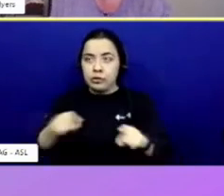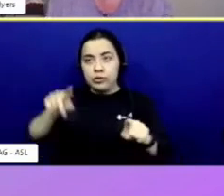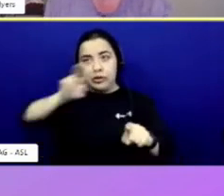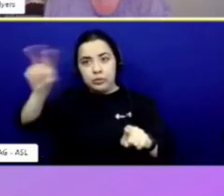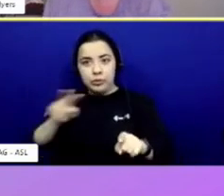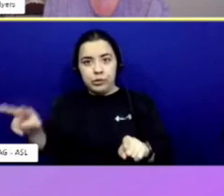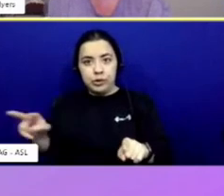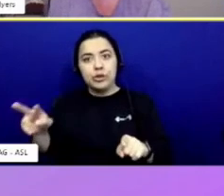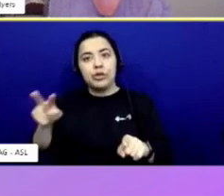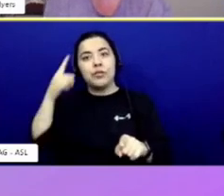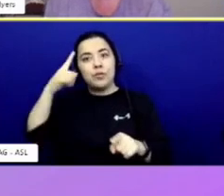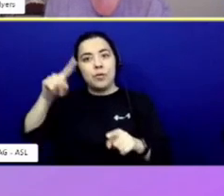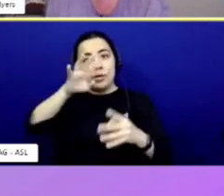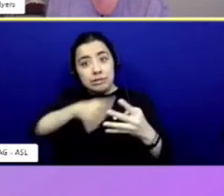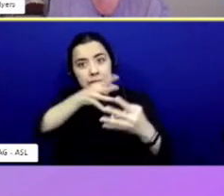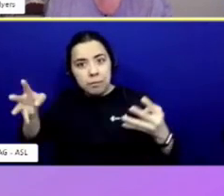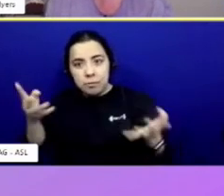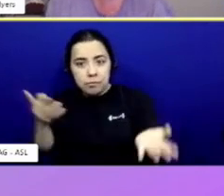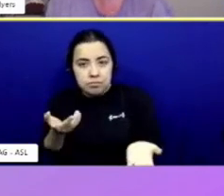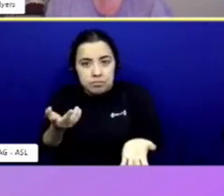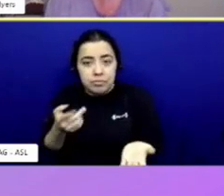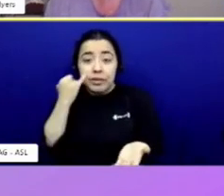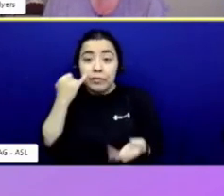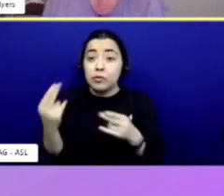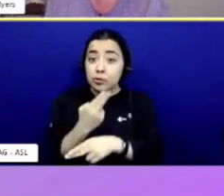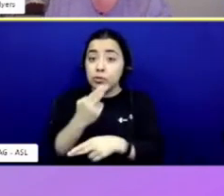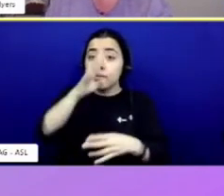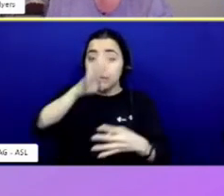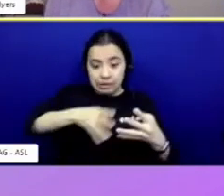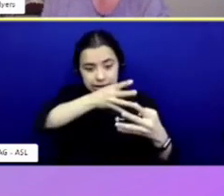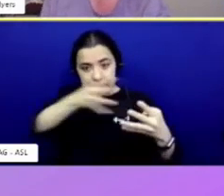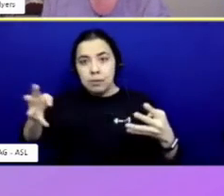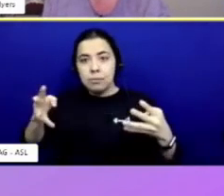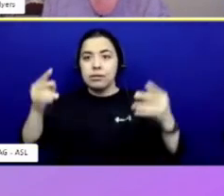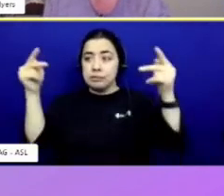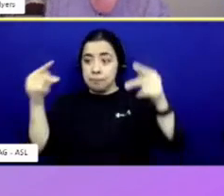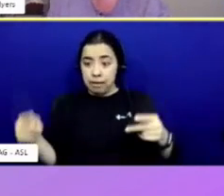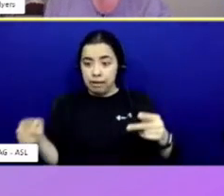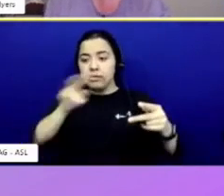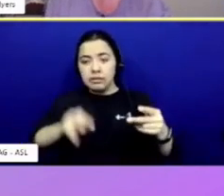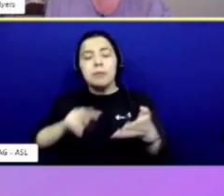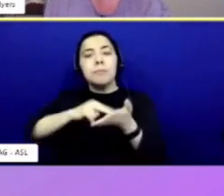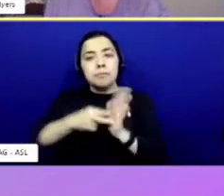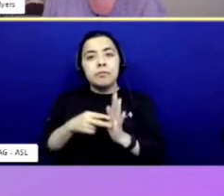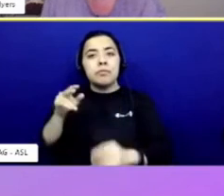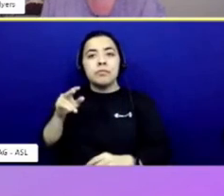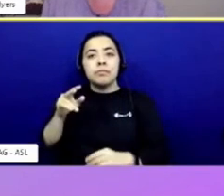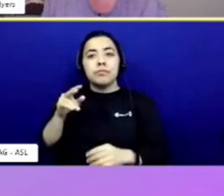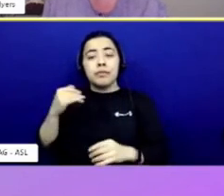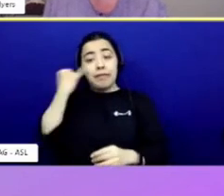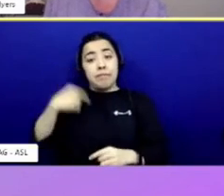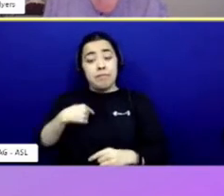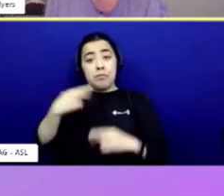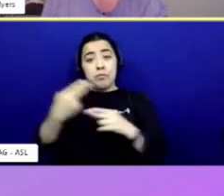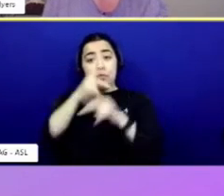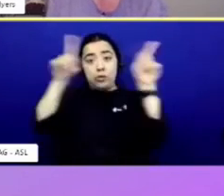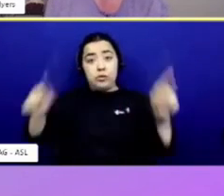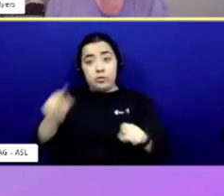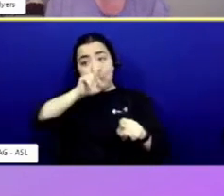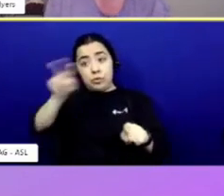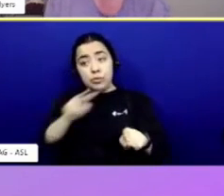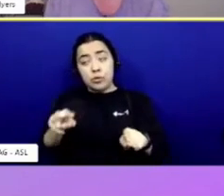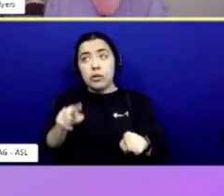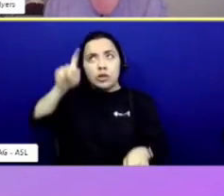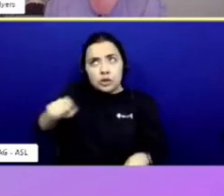If you're using the fully fledged table semantics, the screen reader user would expect to be told how many rows and columns there are, and they'd be able